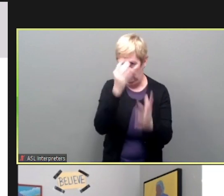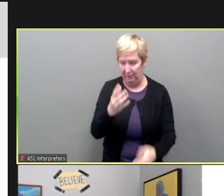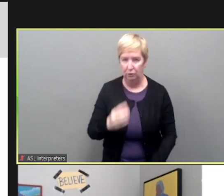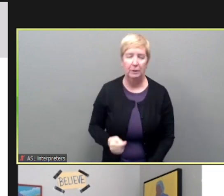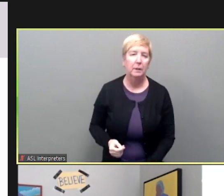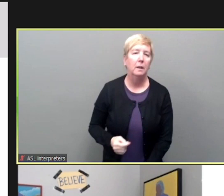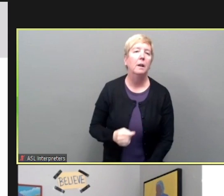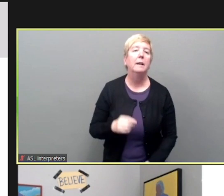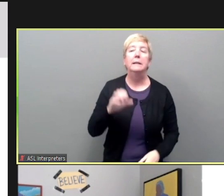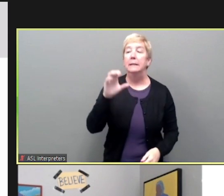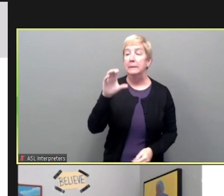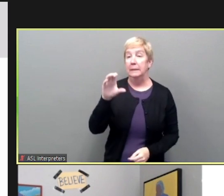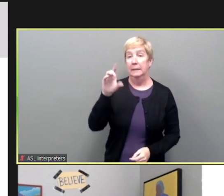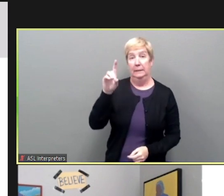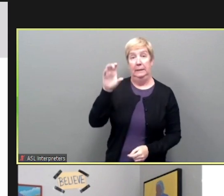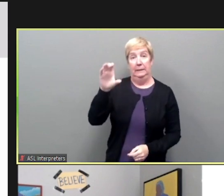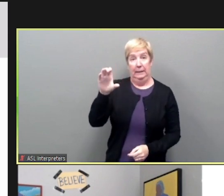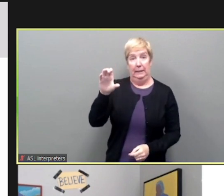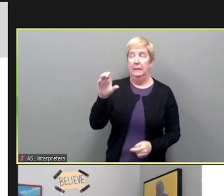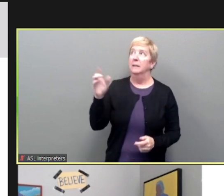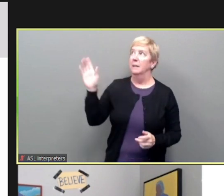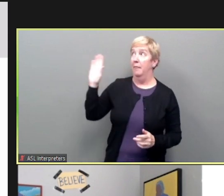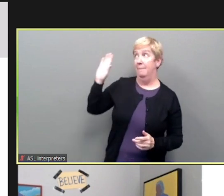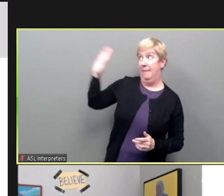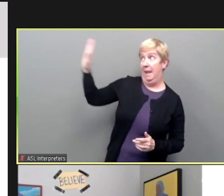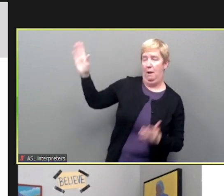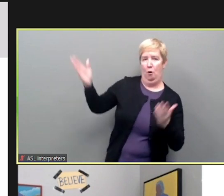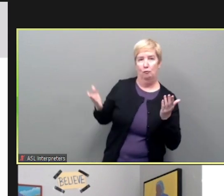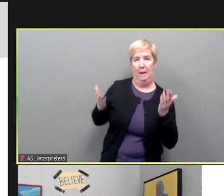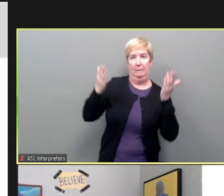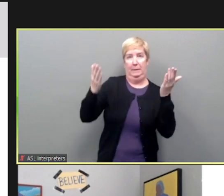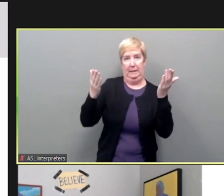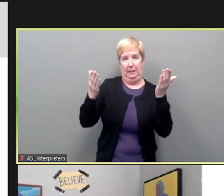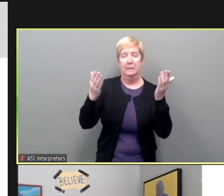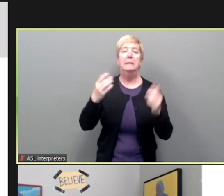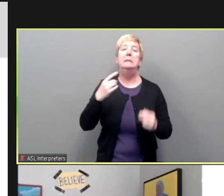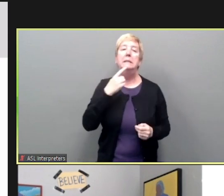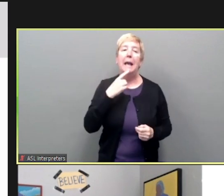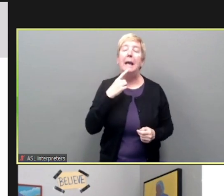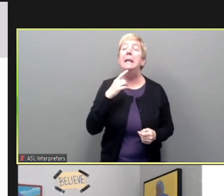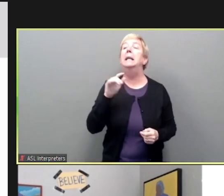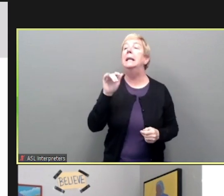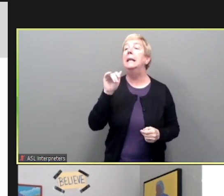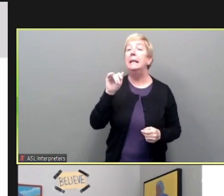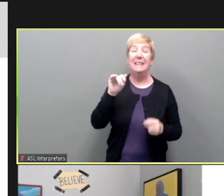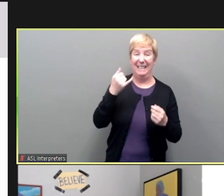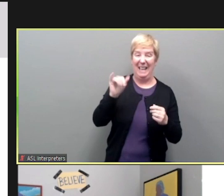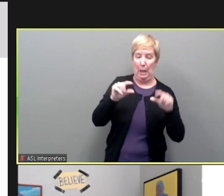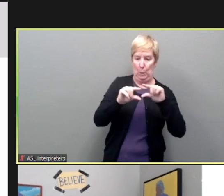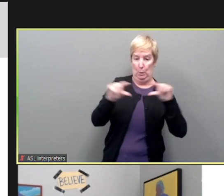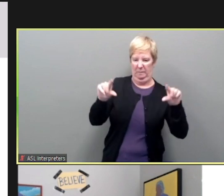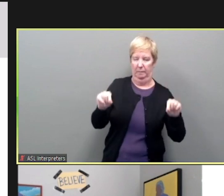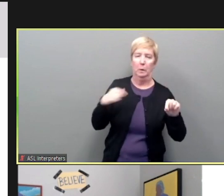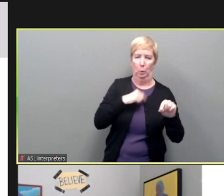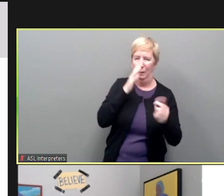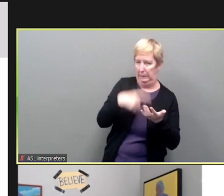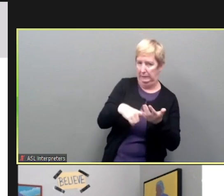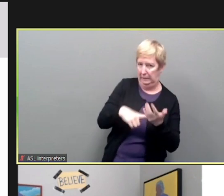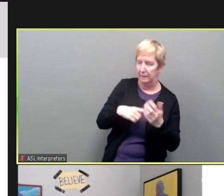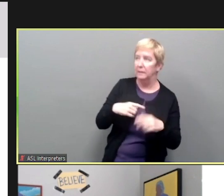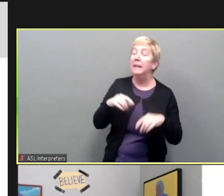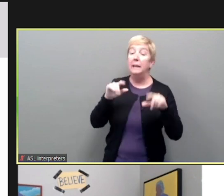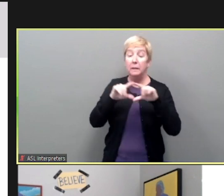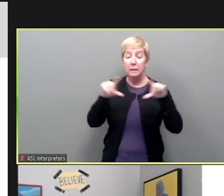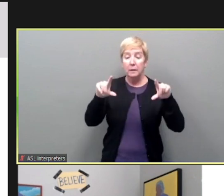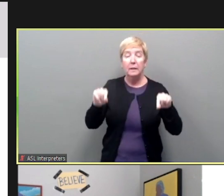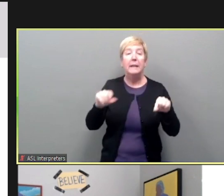So the CDC has booster recommendations that you're eligible for a booster. Specifically in yellow, we're going to highlight those who are